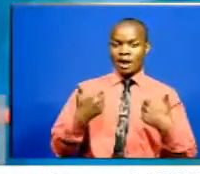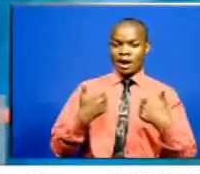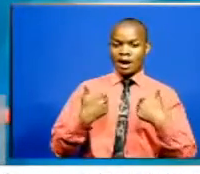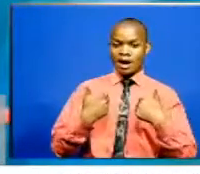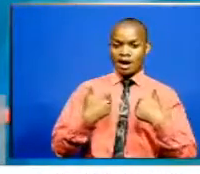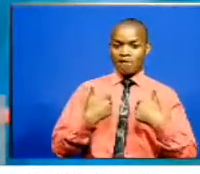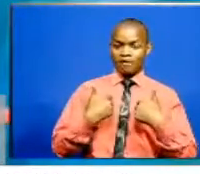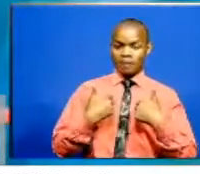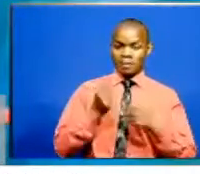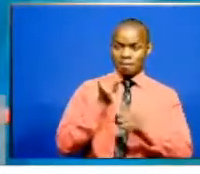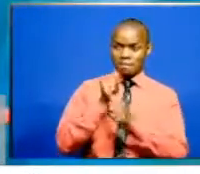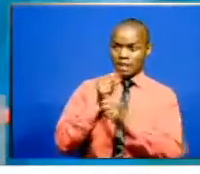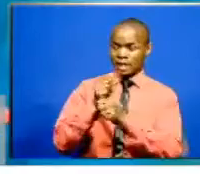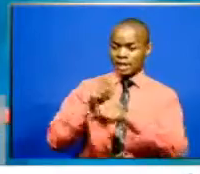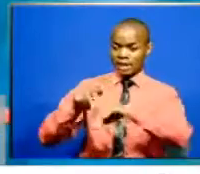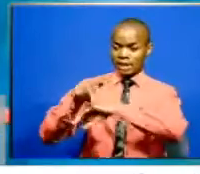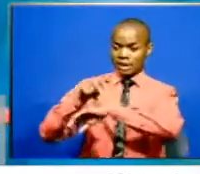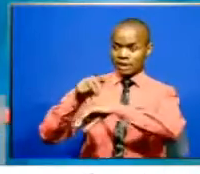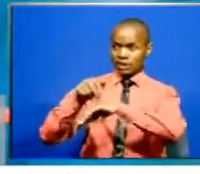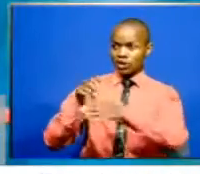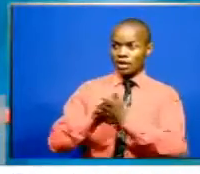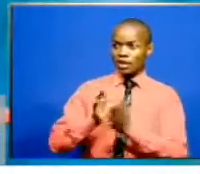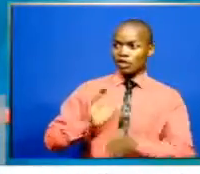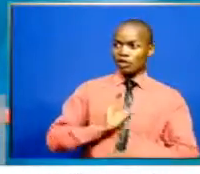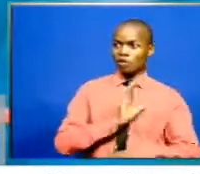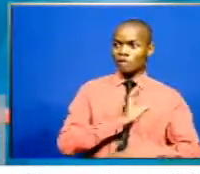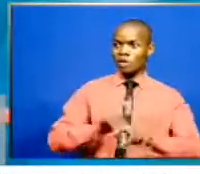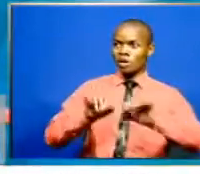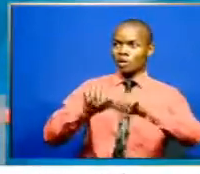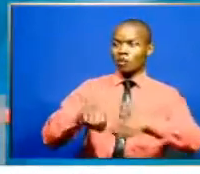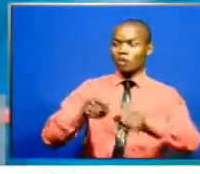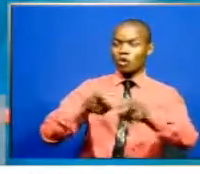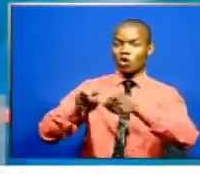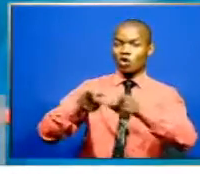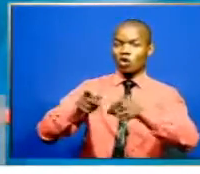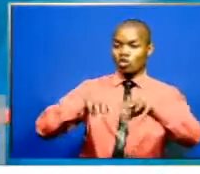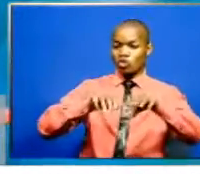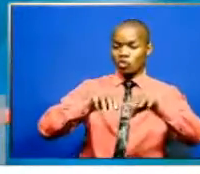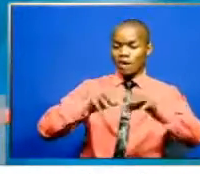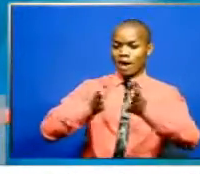nations and communities really to manage the nature in a sustainable way.